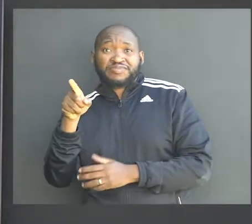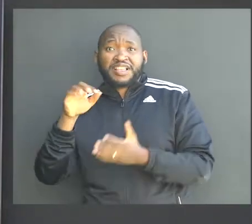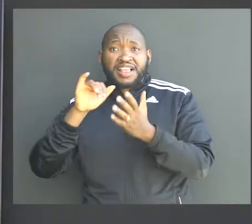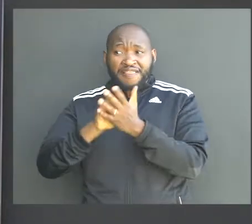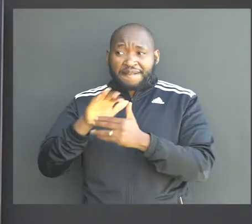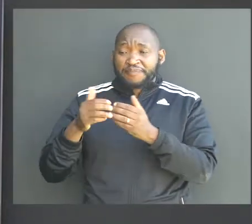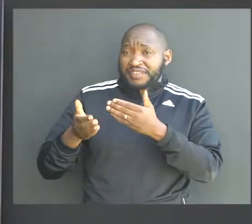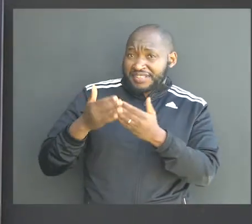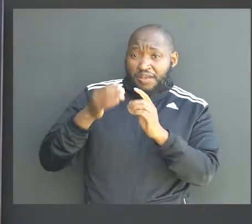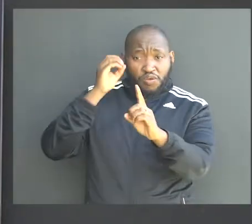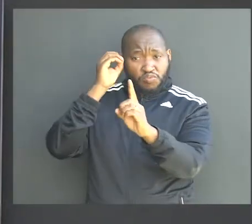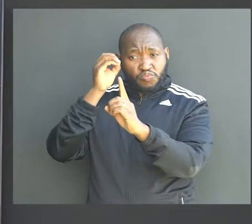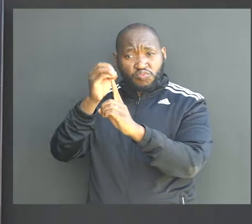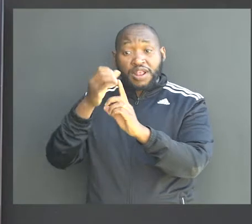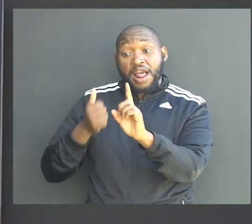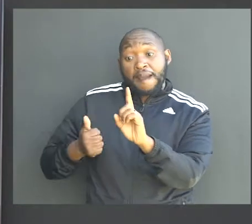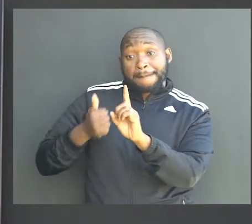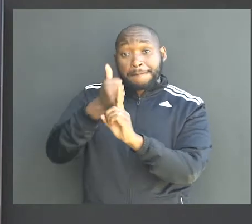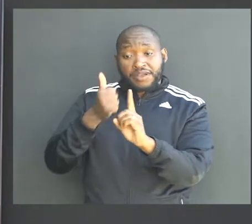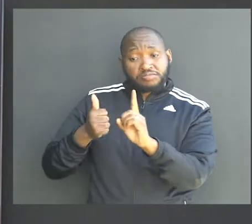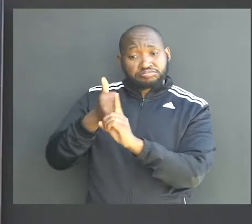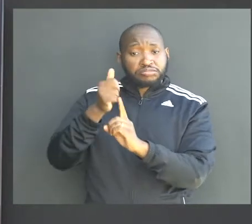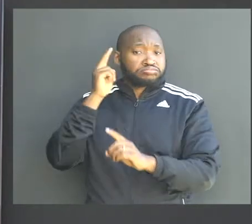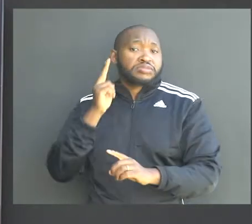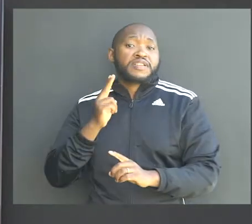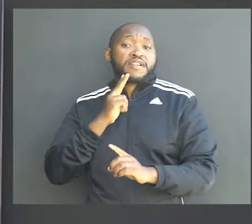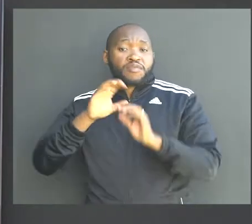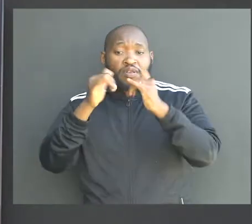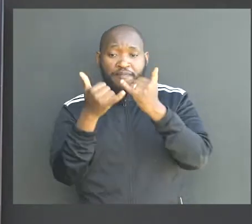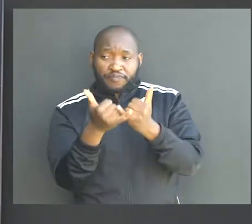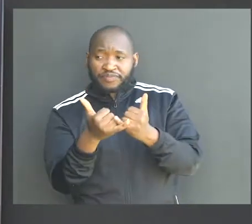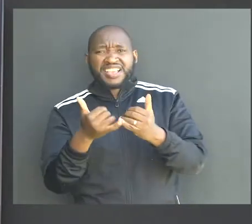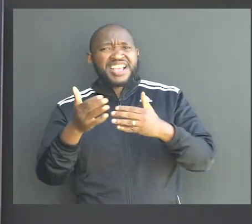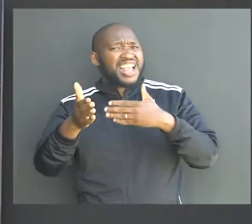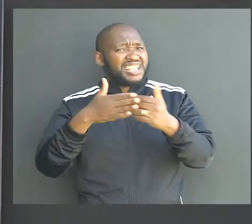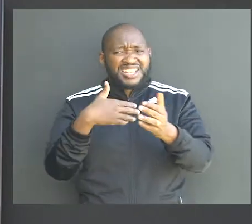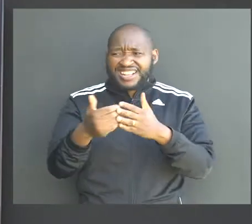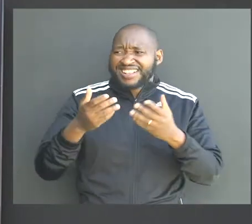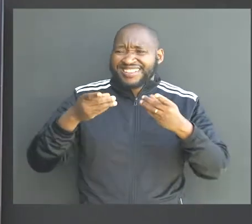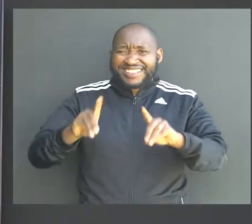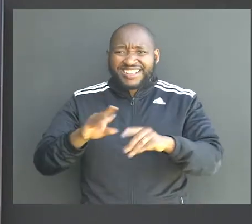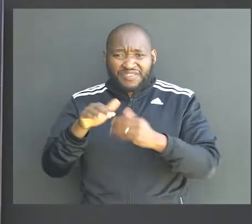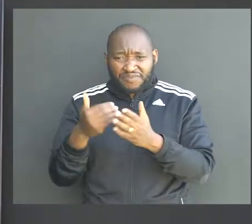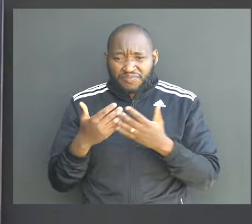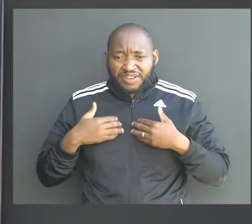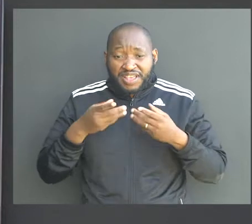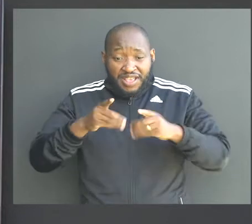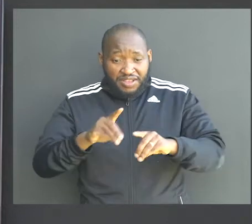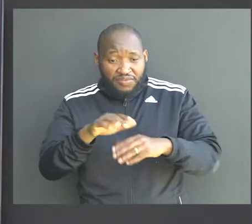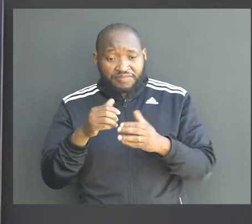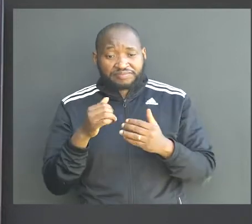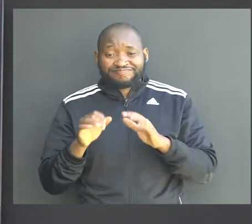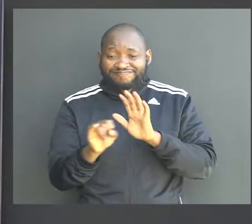organization that has a simple mandate, which is to advocate and lobby for the deaf community. So, whatever needs and challenges and